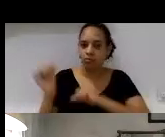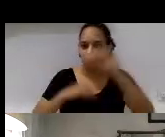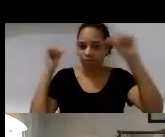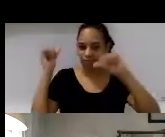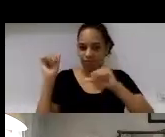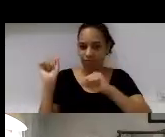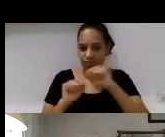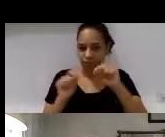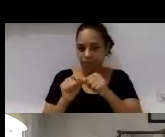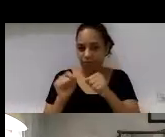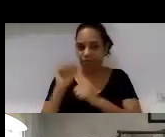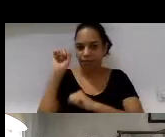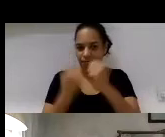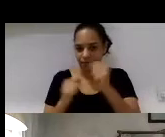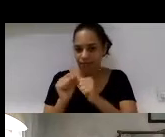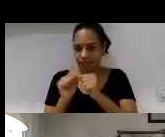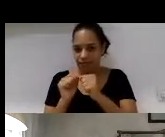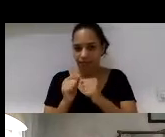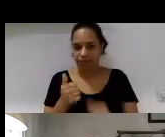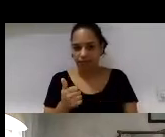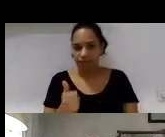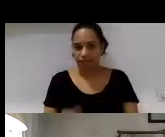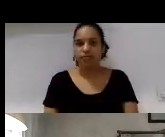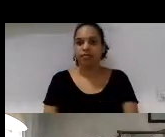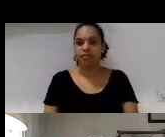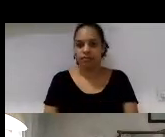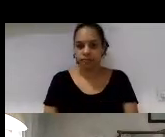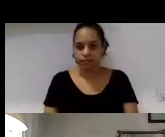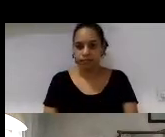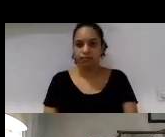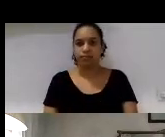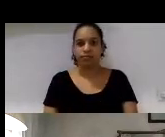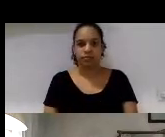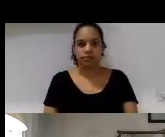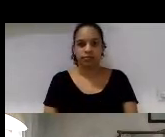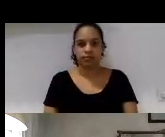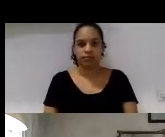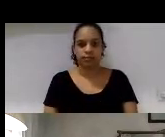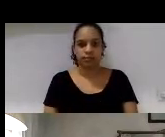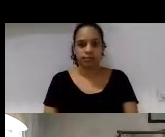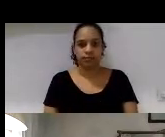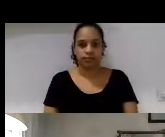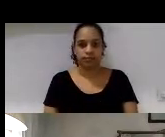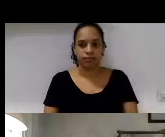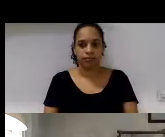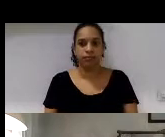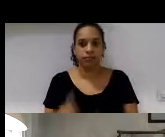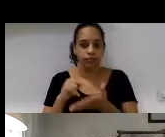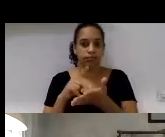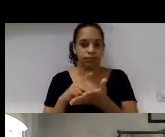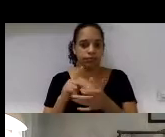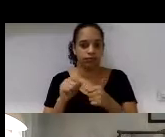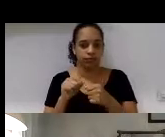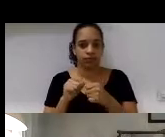Shia Muslim form of commune. But the cultural level of the workers was not sufficient to run the